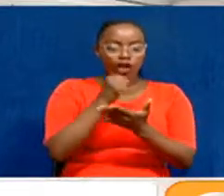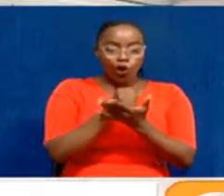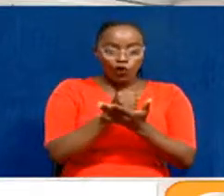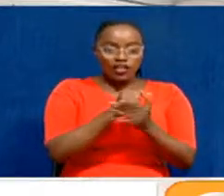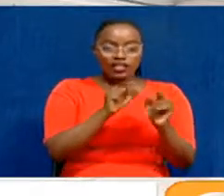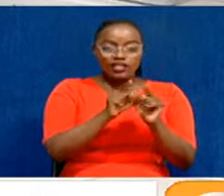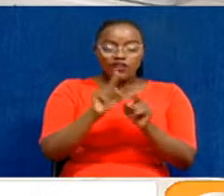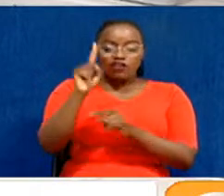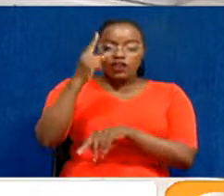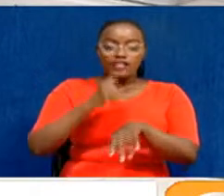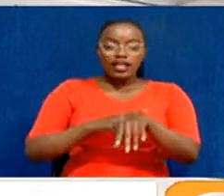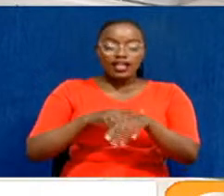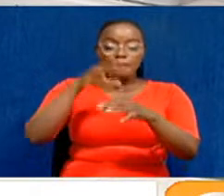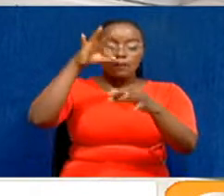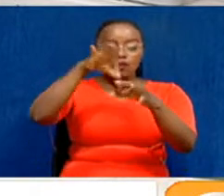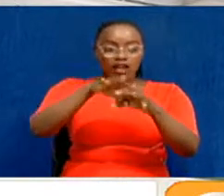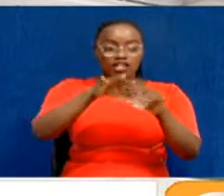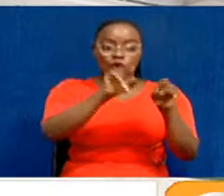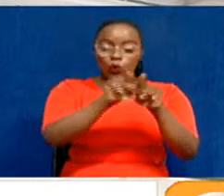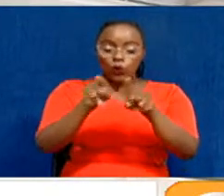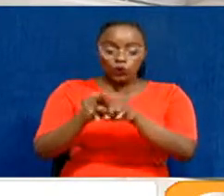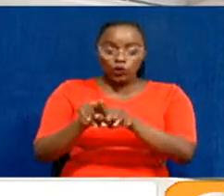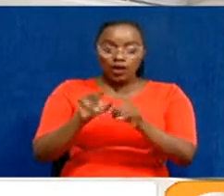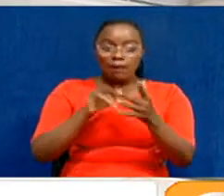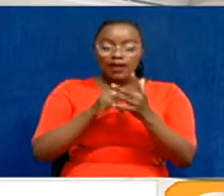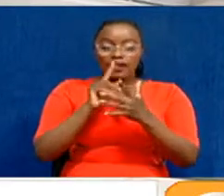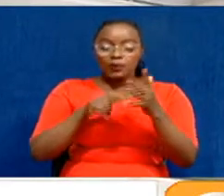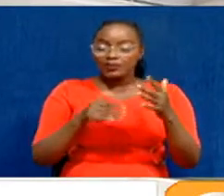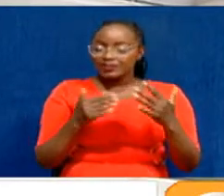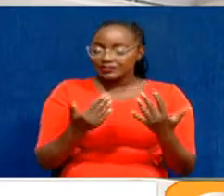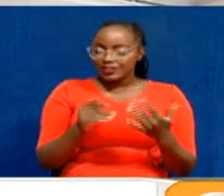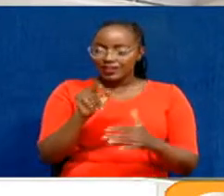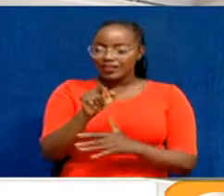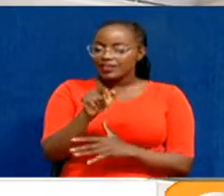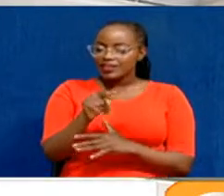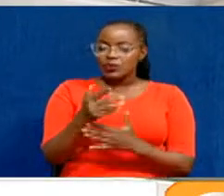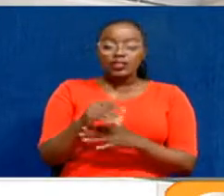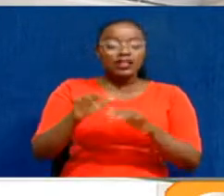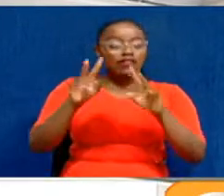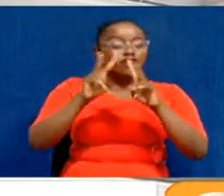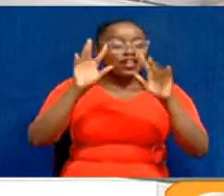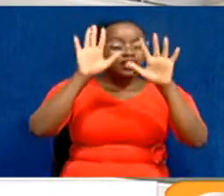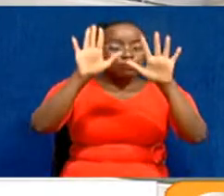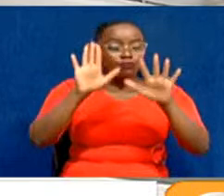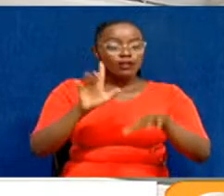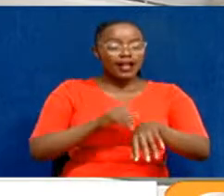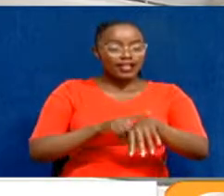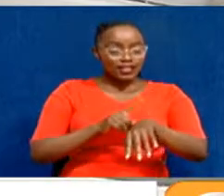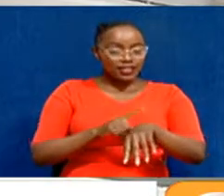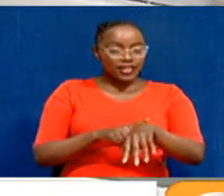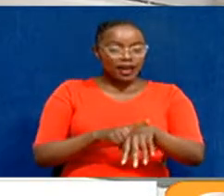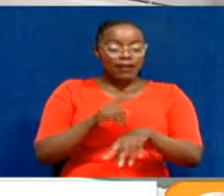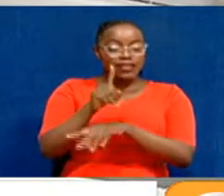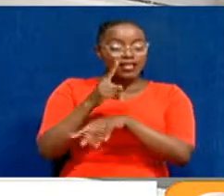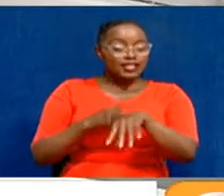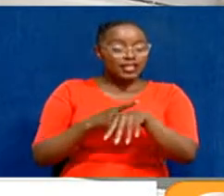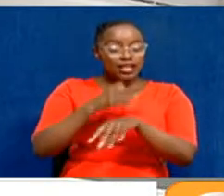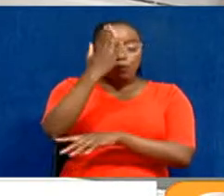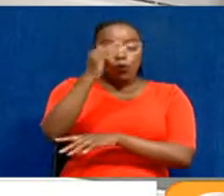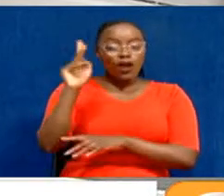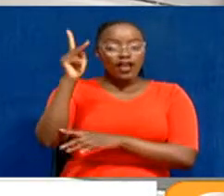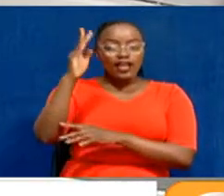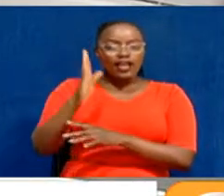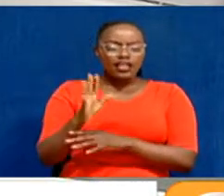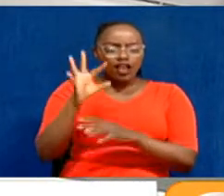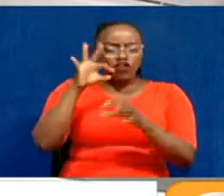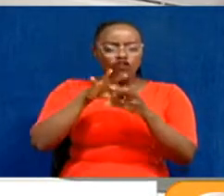it was actually my first time to vote as well. So it was, quite a poignant moment for me. And what a time, because Kenyans